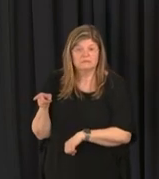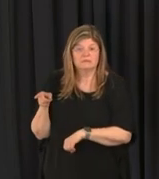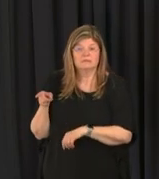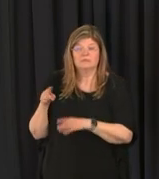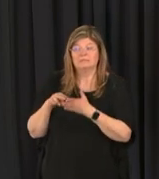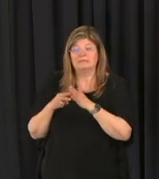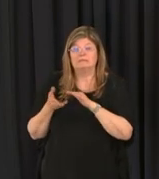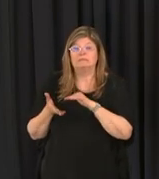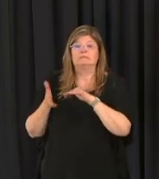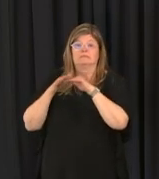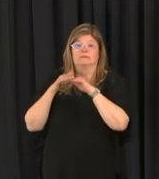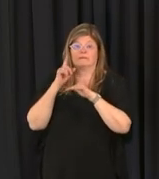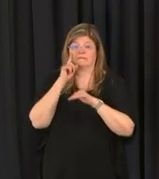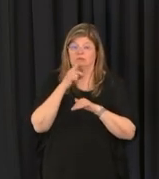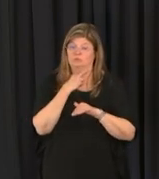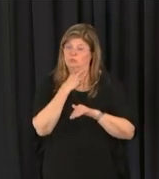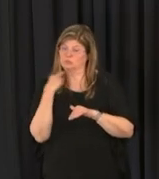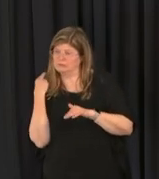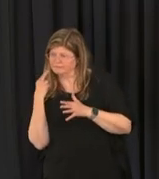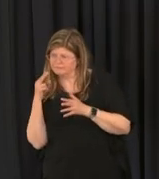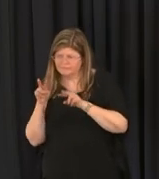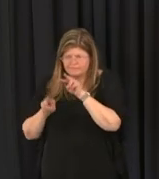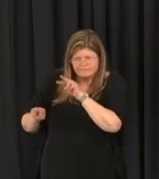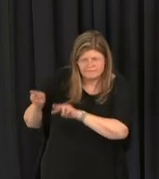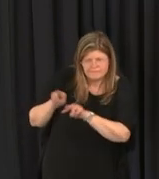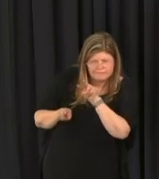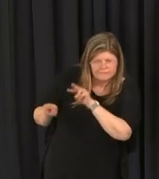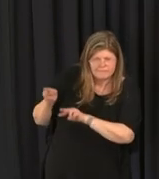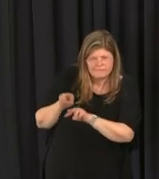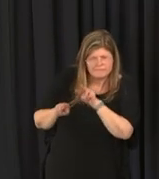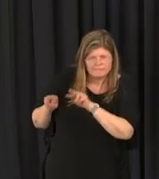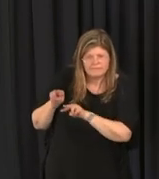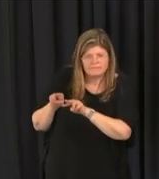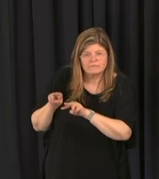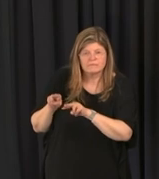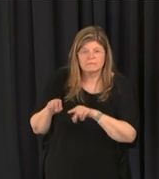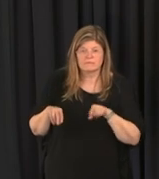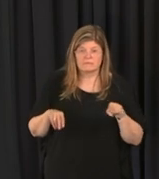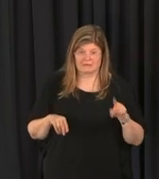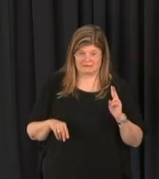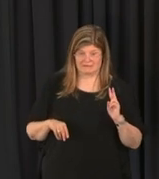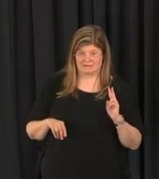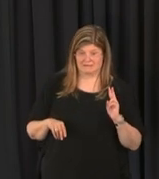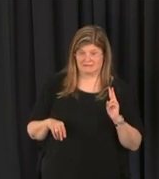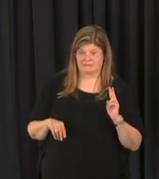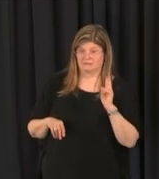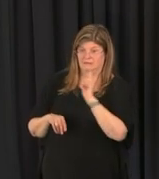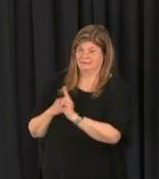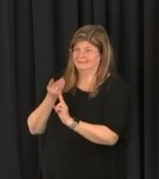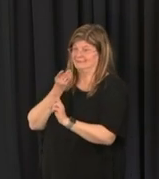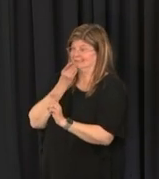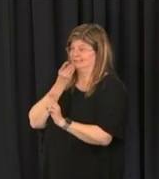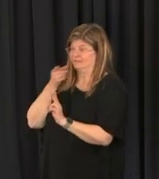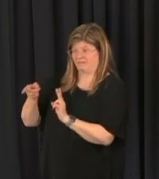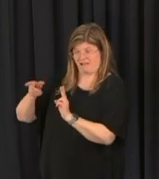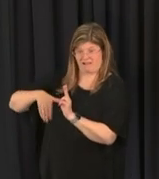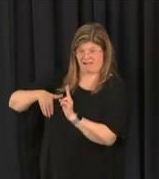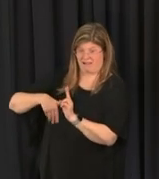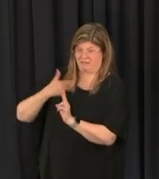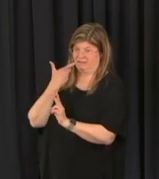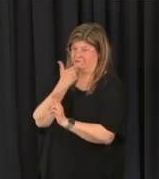increased risk for COVID-19. So a fully vaccinated couple comes over to have dinner with an